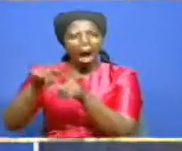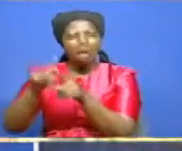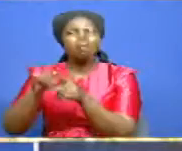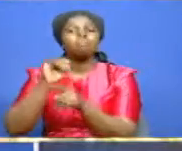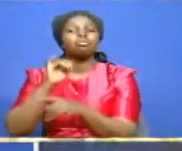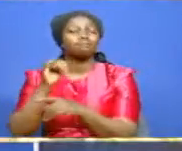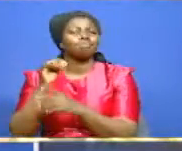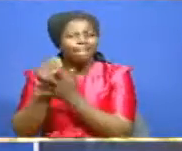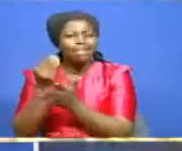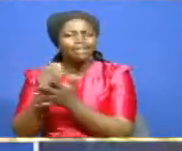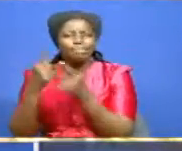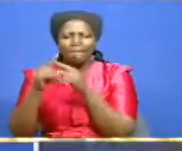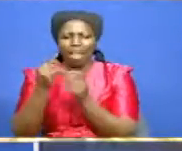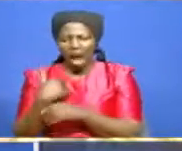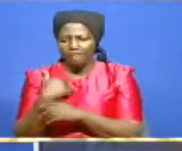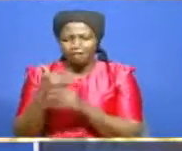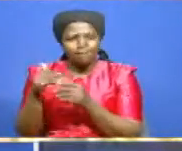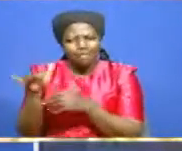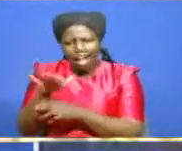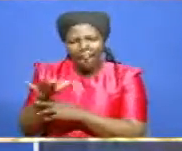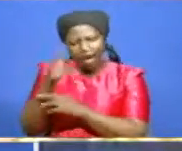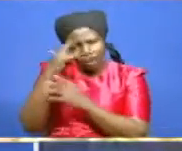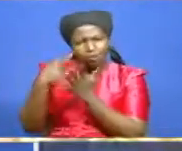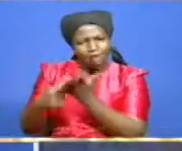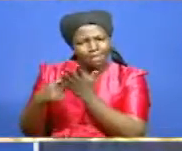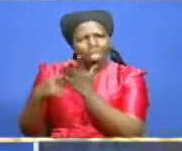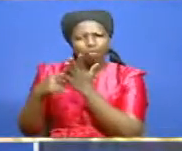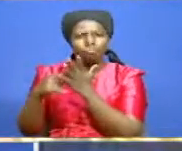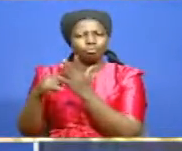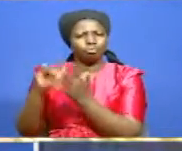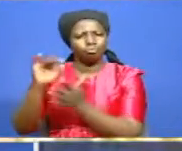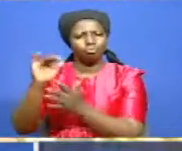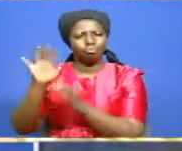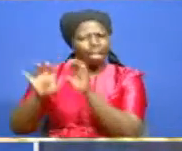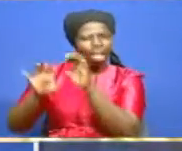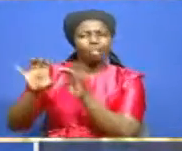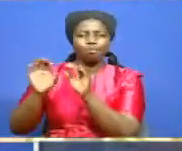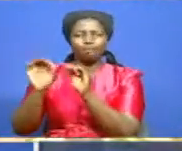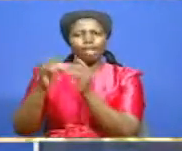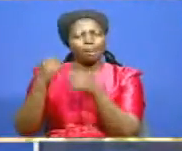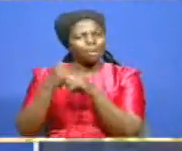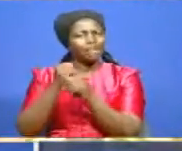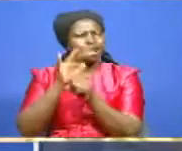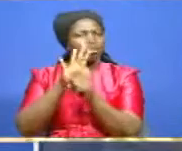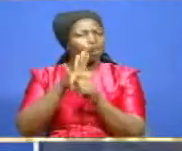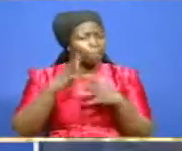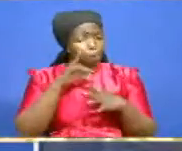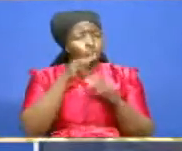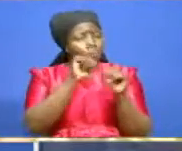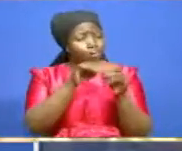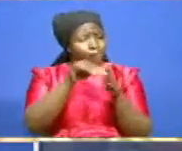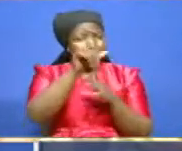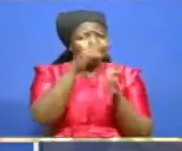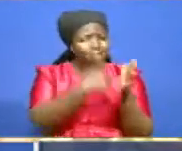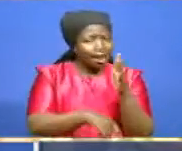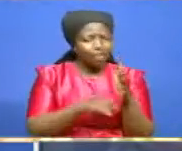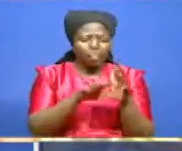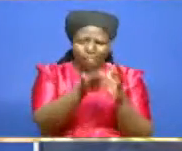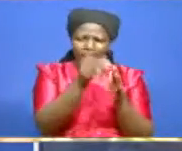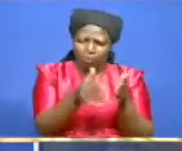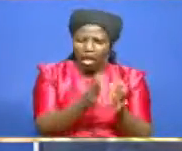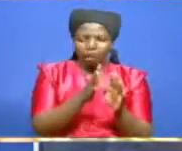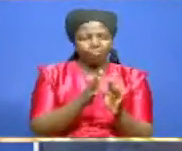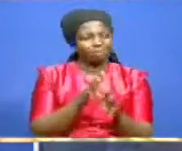negotiation. And that in itself has made very many people, or otherwise potential taxpayers, to find ways and means of